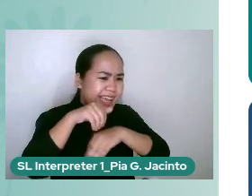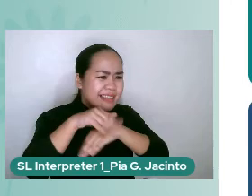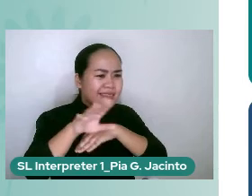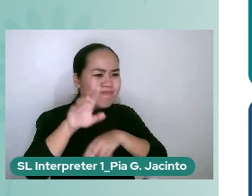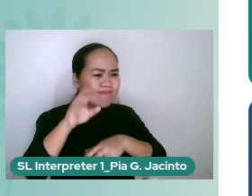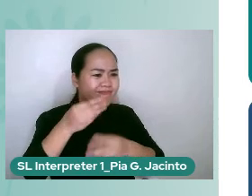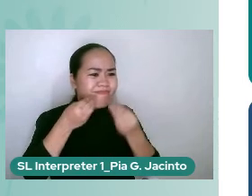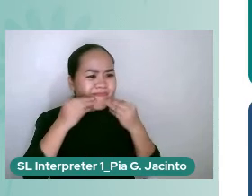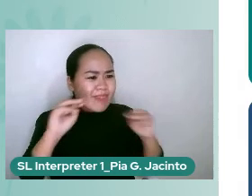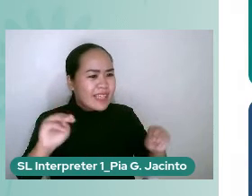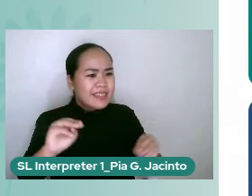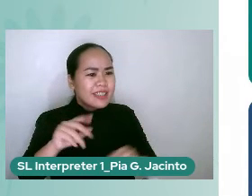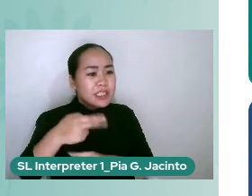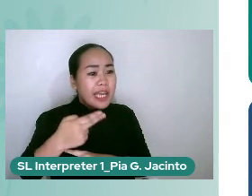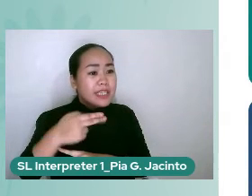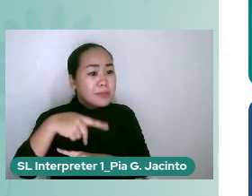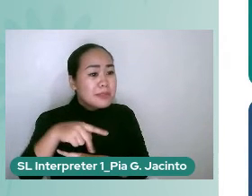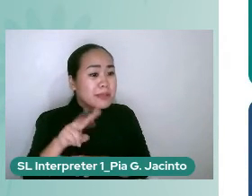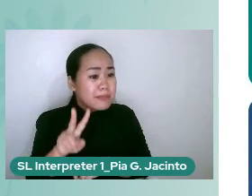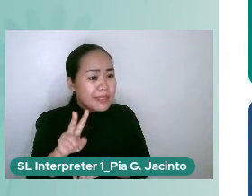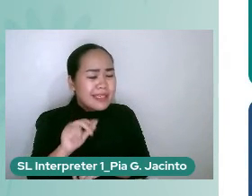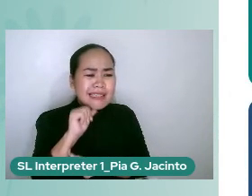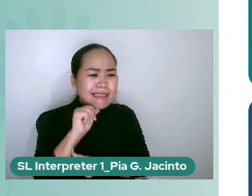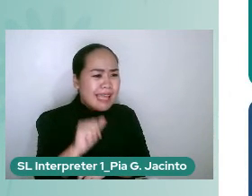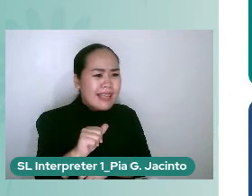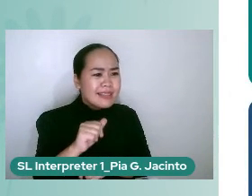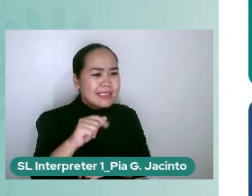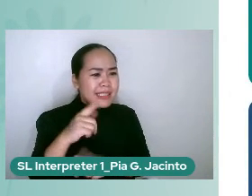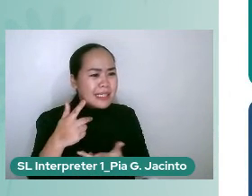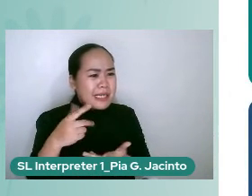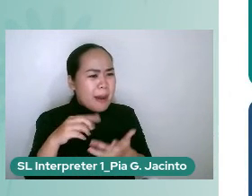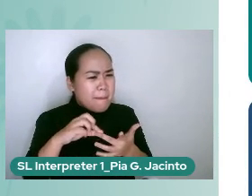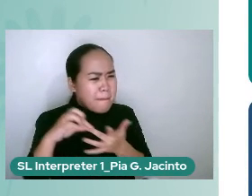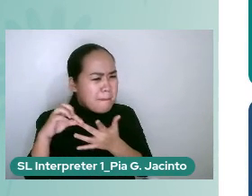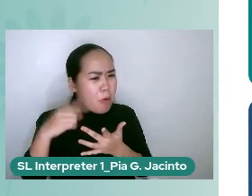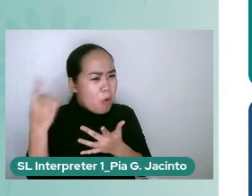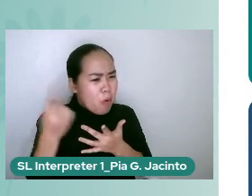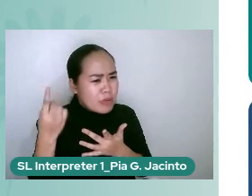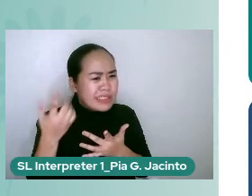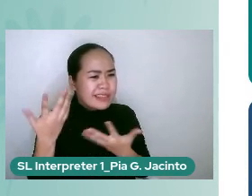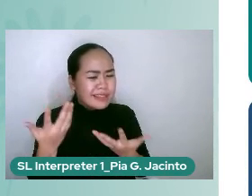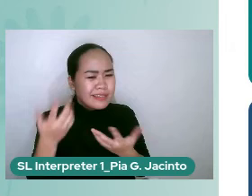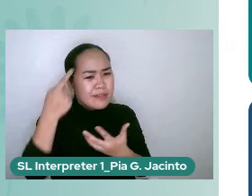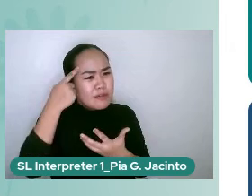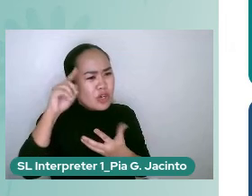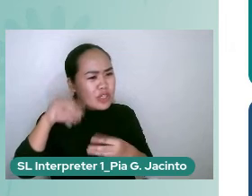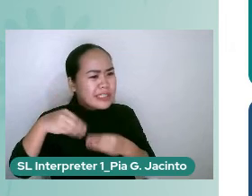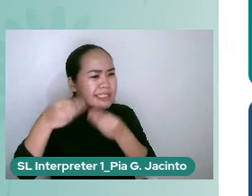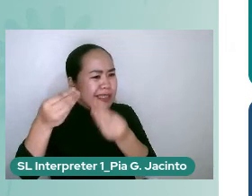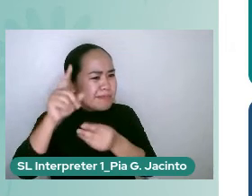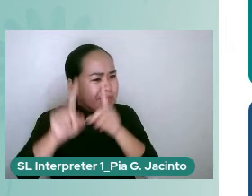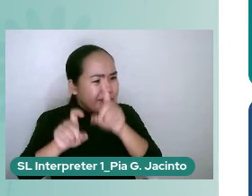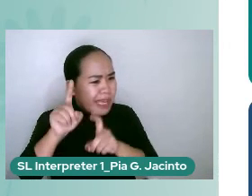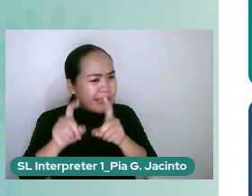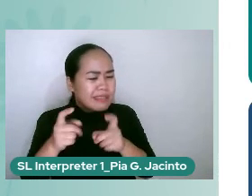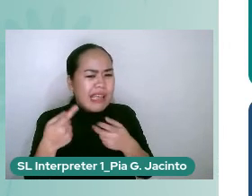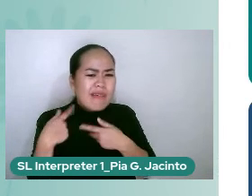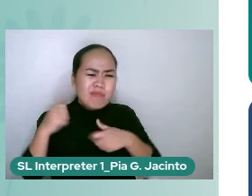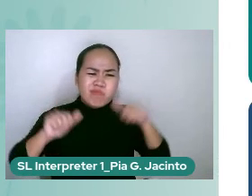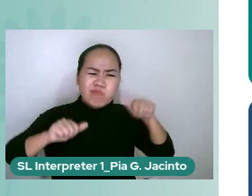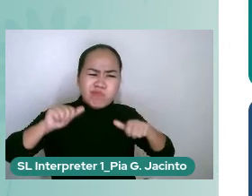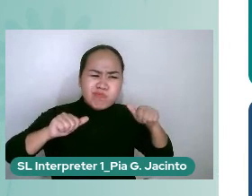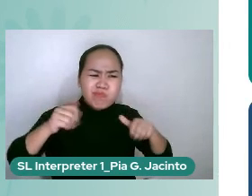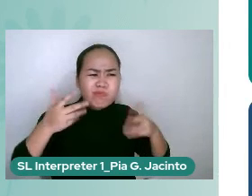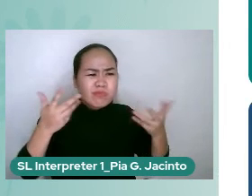the recommended primary screening tool. I've spoken to many healthcare professionals and there's still some doubt. We need